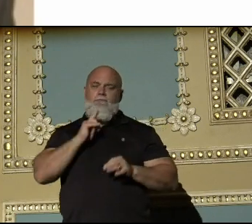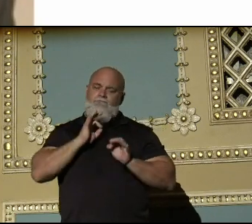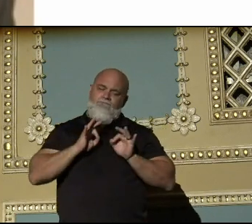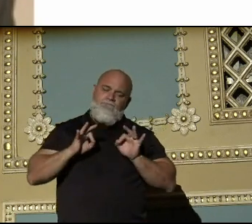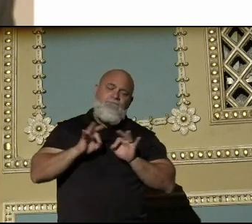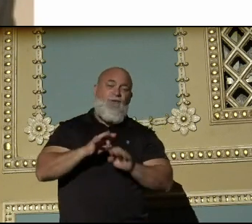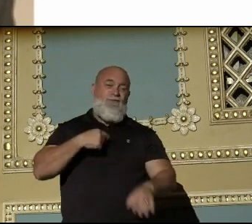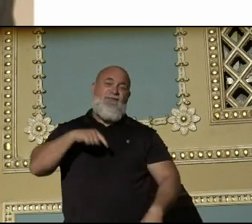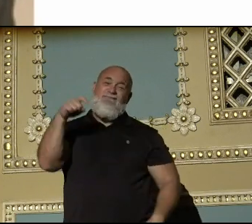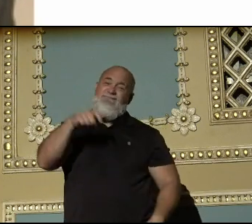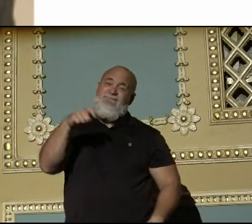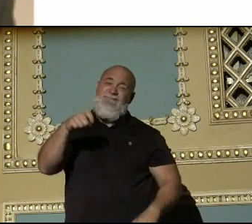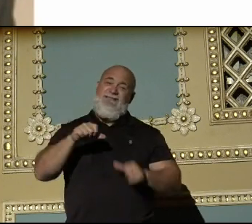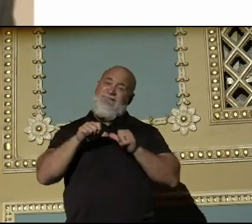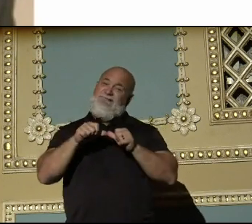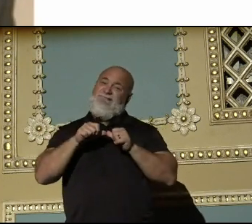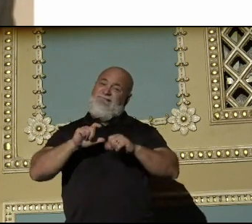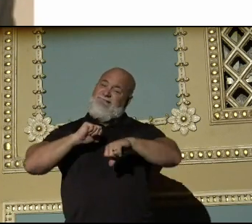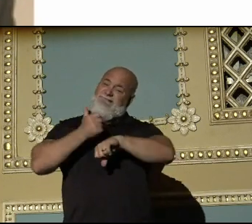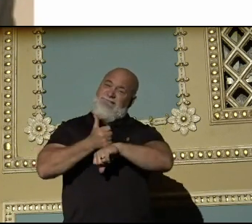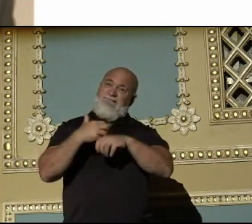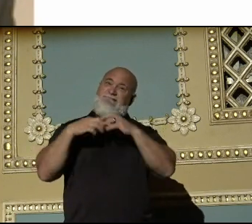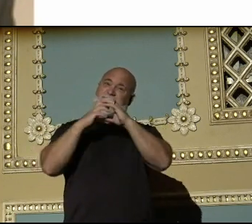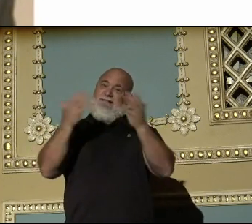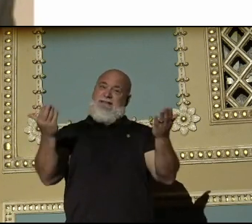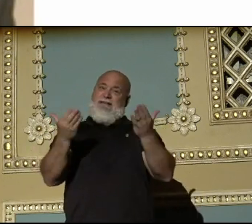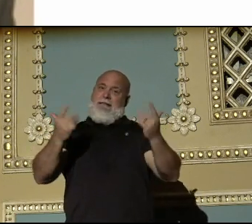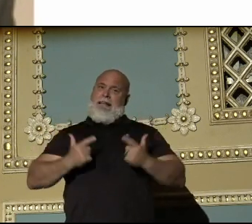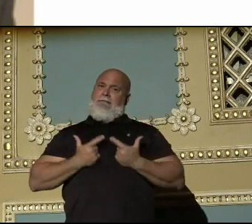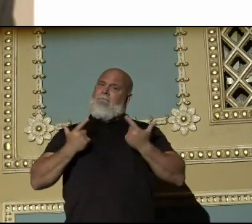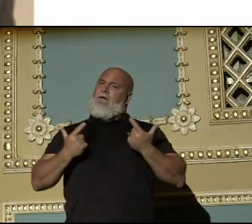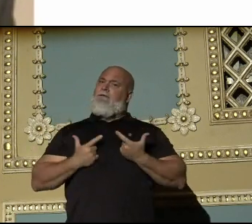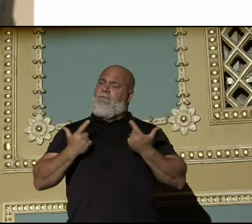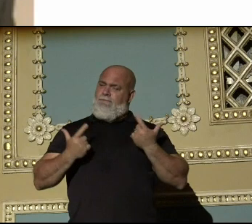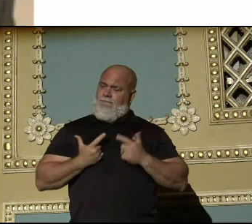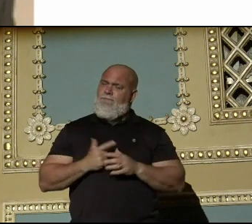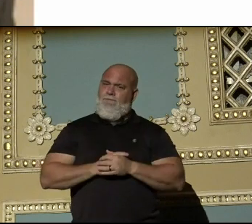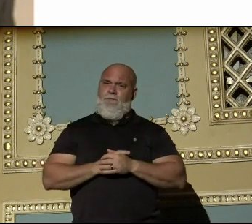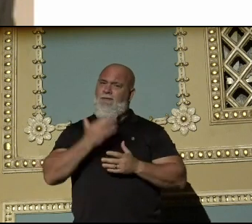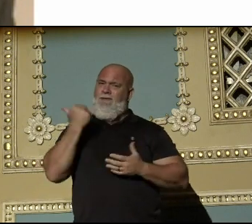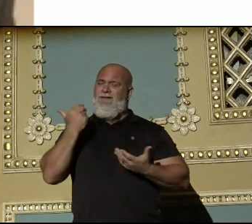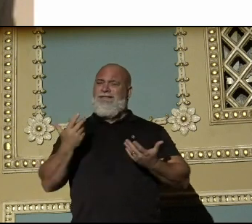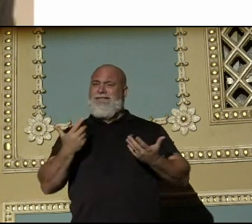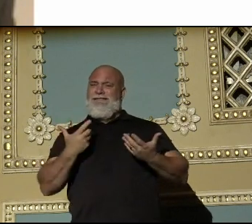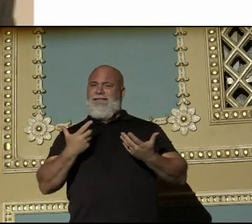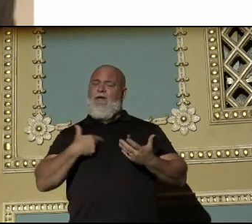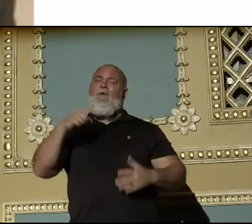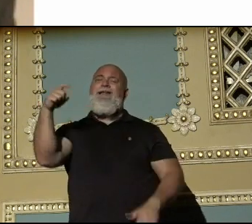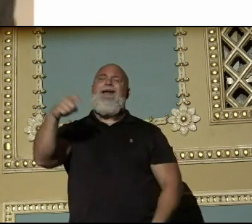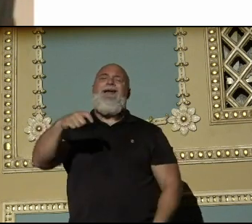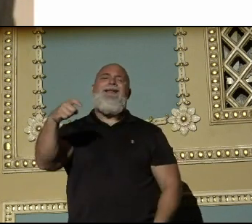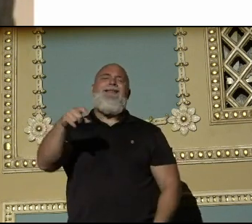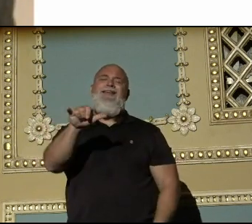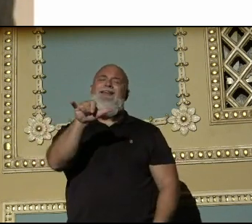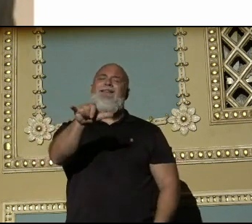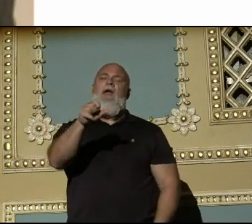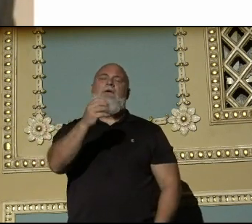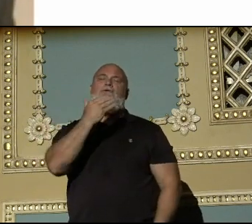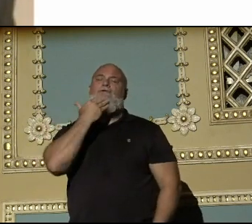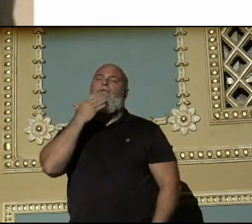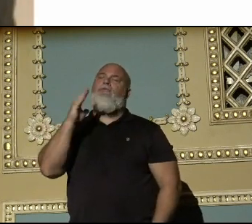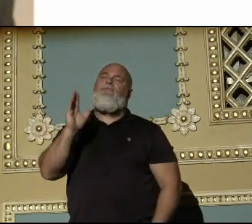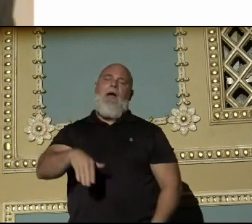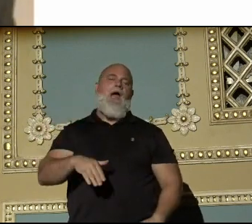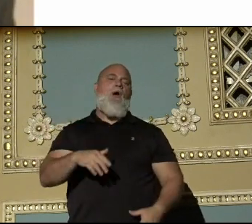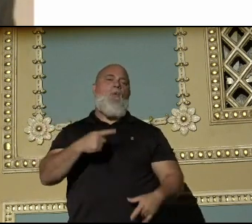to keep the Paramount Center for the Arts alive because we are gonna need that so much when we